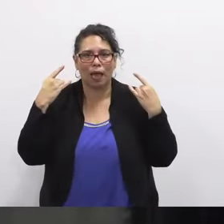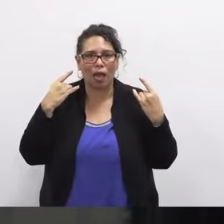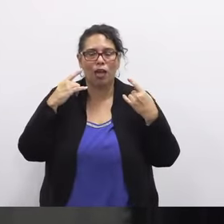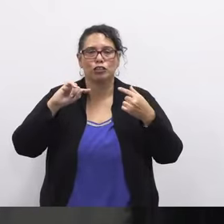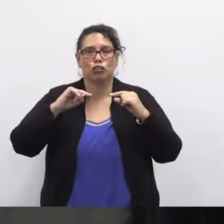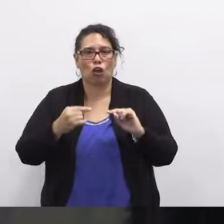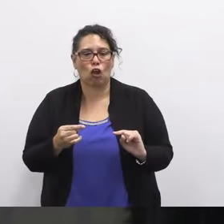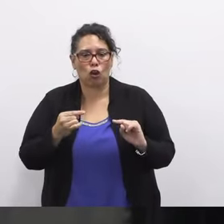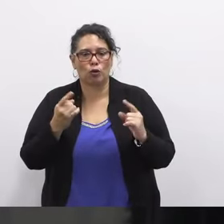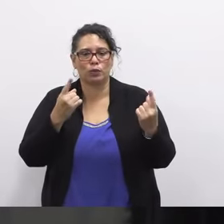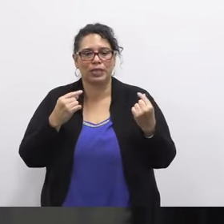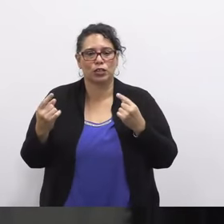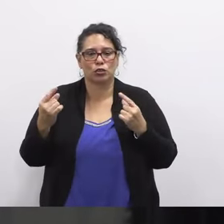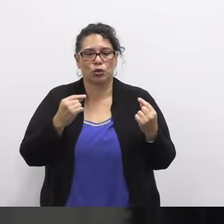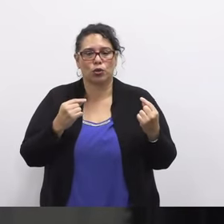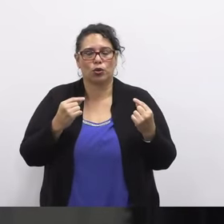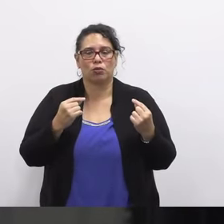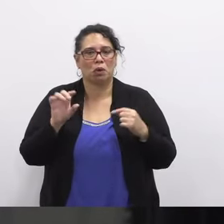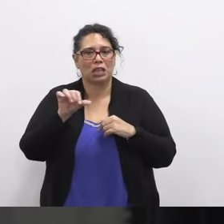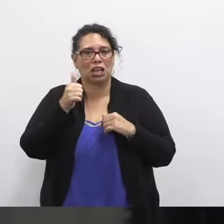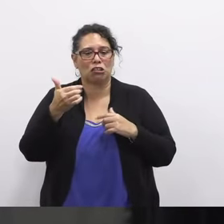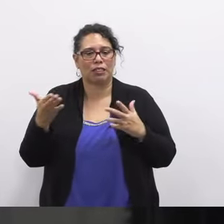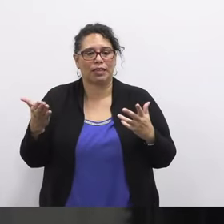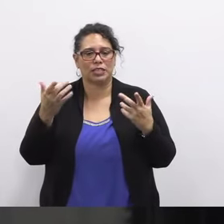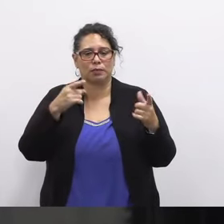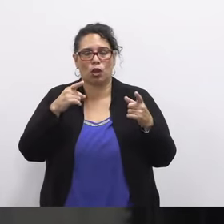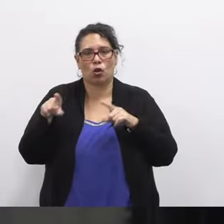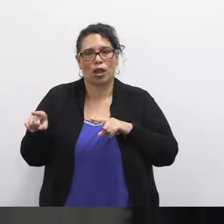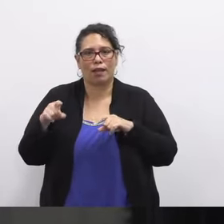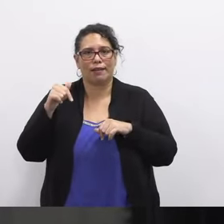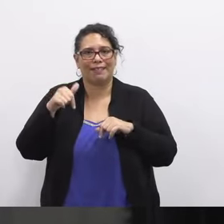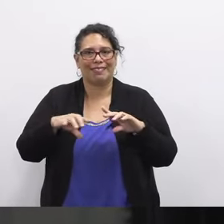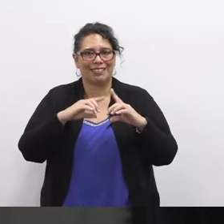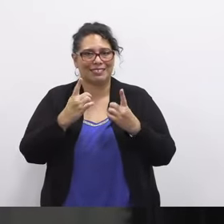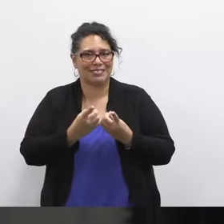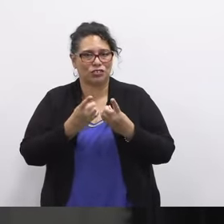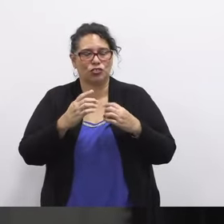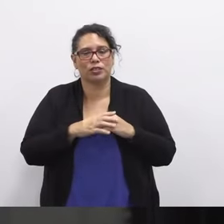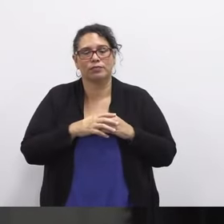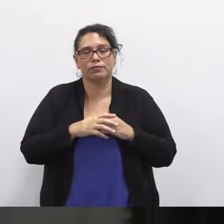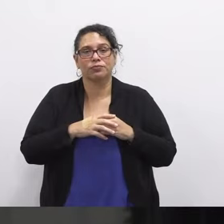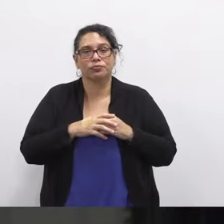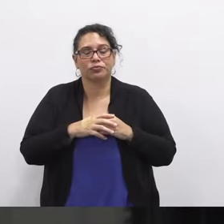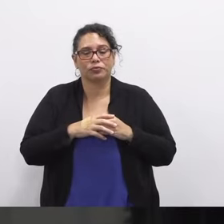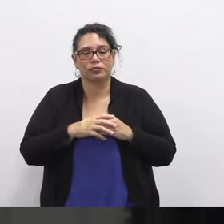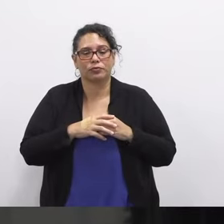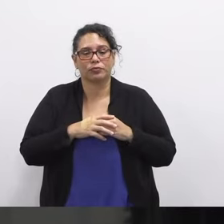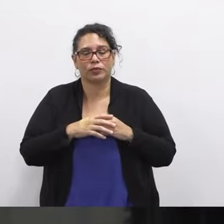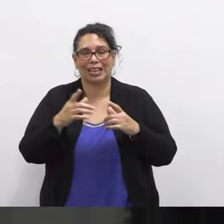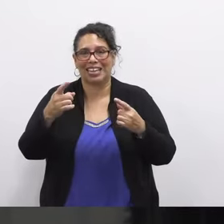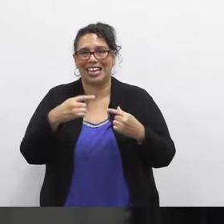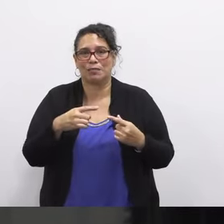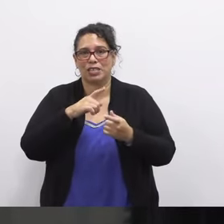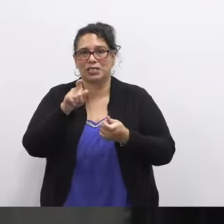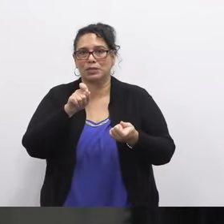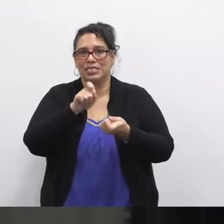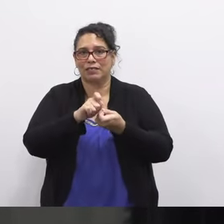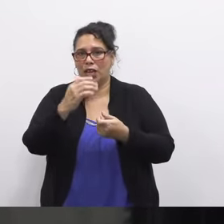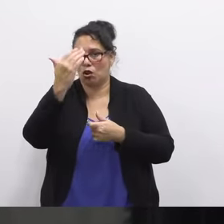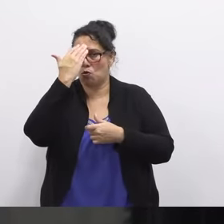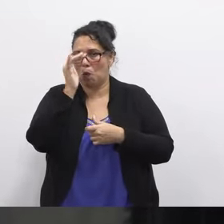that they do, and all of the other things that have been going on in this district. But I came here specifically knowing